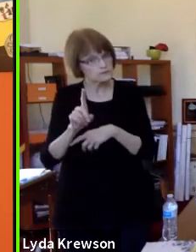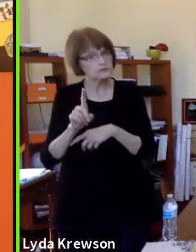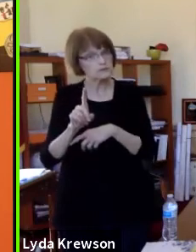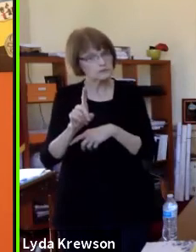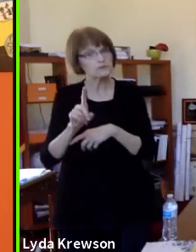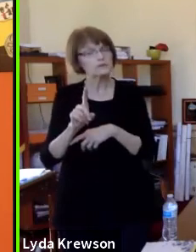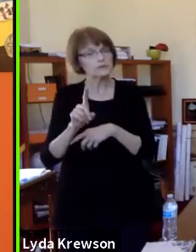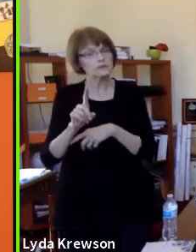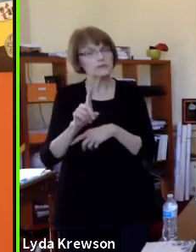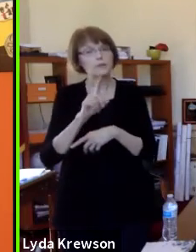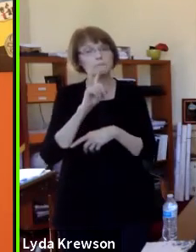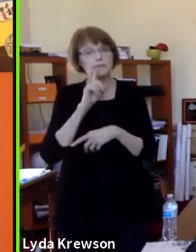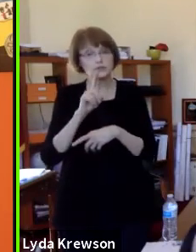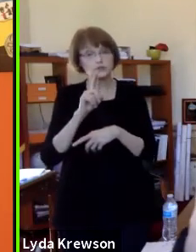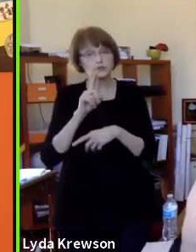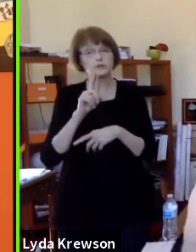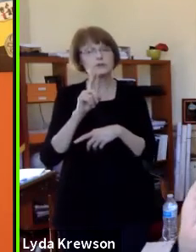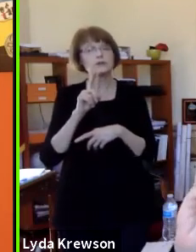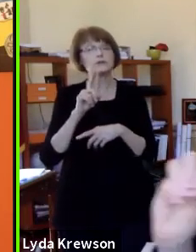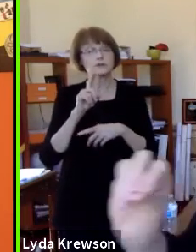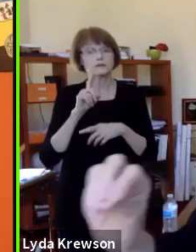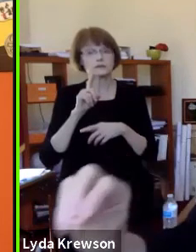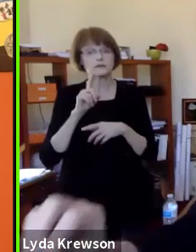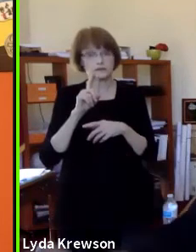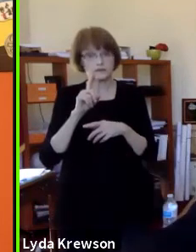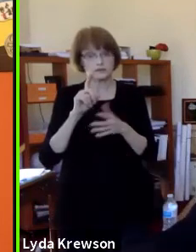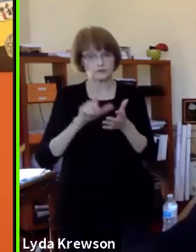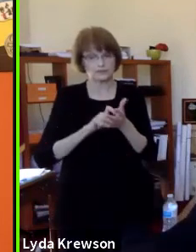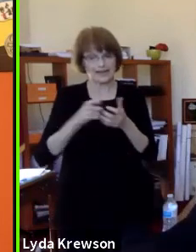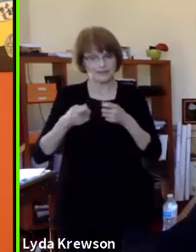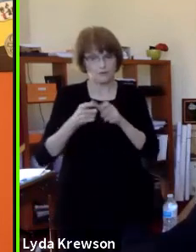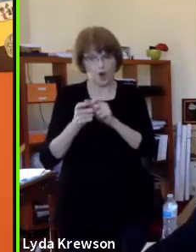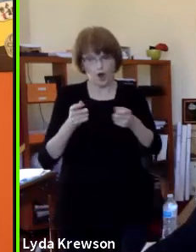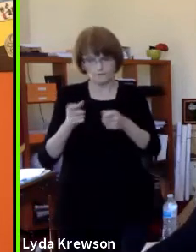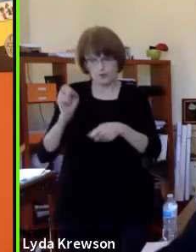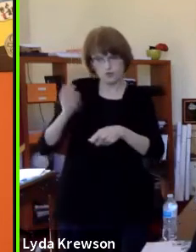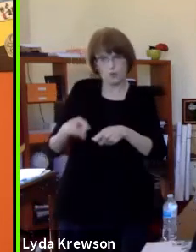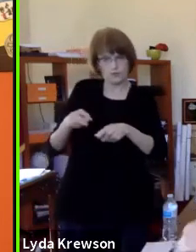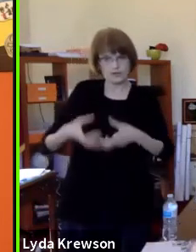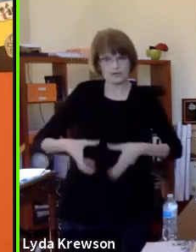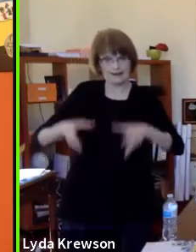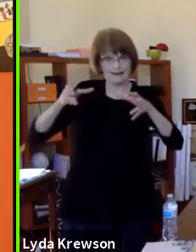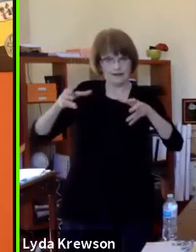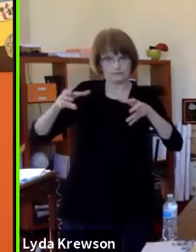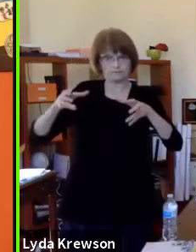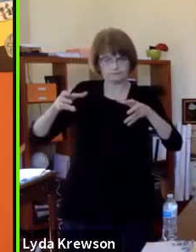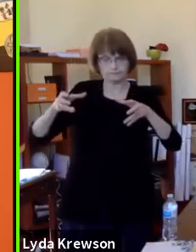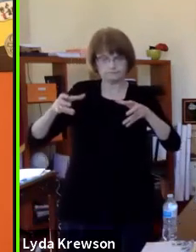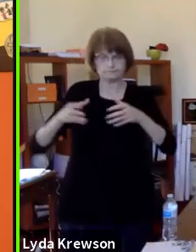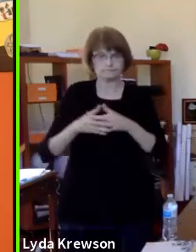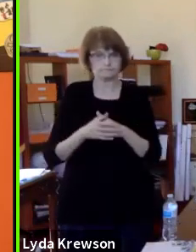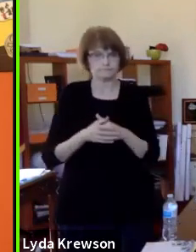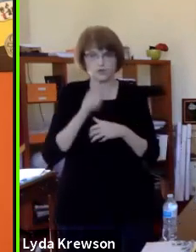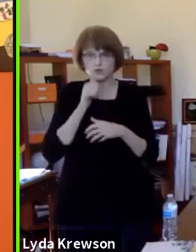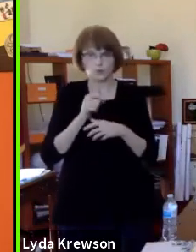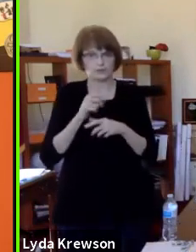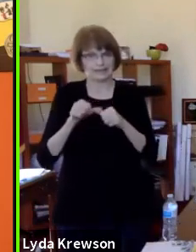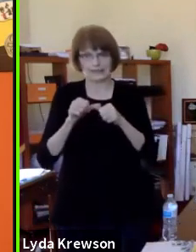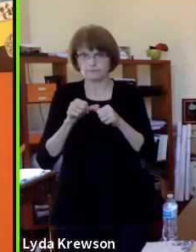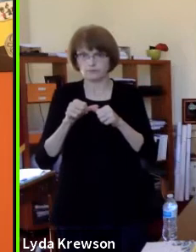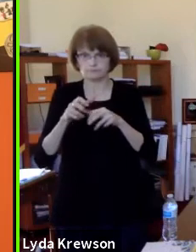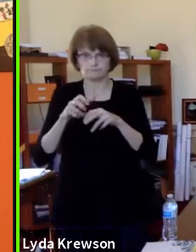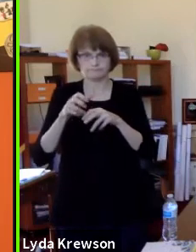then you have to be sure that when you take them off, that you take them off and be sure to put them in a trash can. So I think,